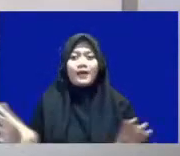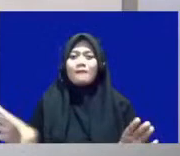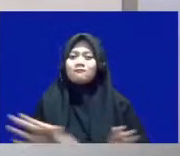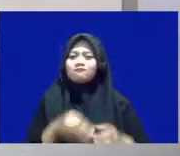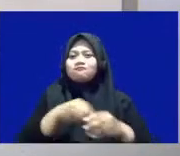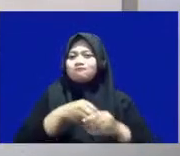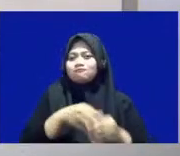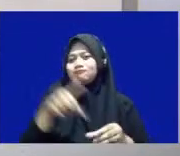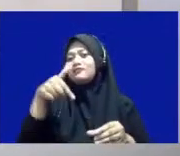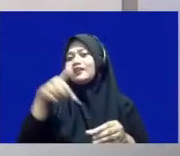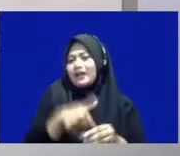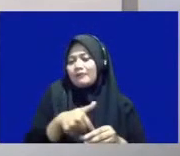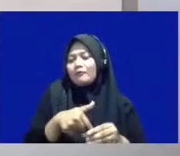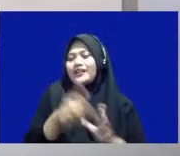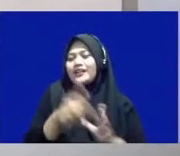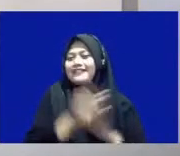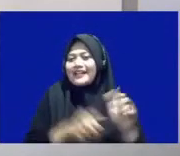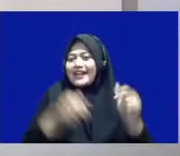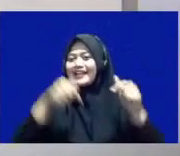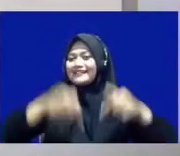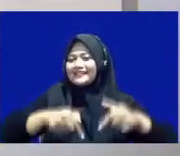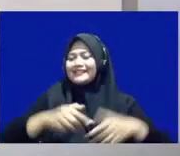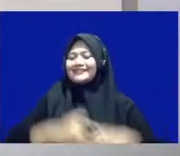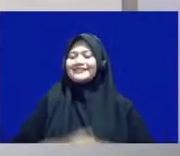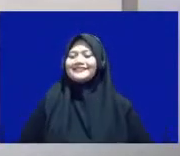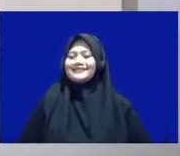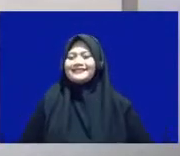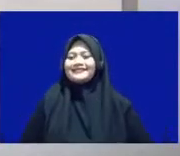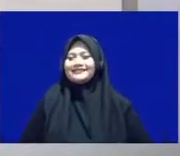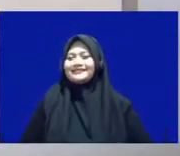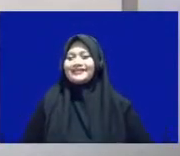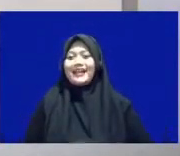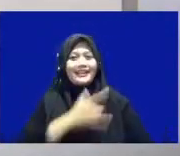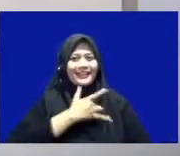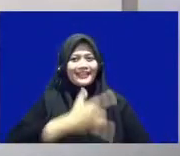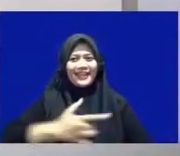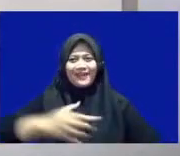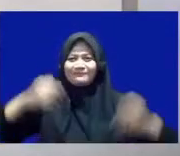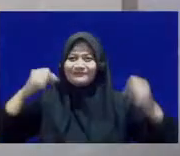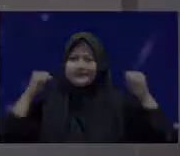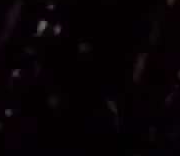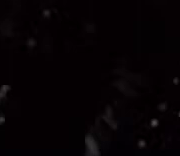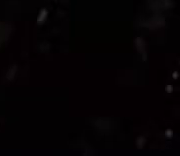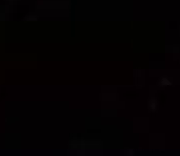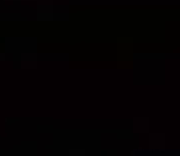Stay safe, stay healthy. I'm Fenabella Arin. Good afternoon and see you.